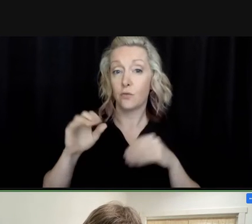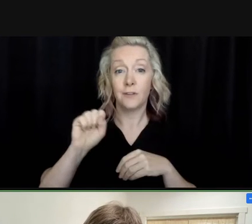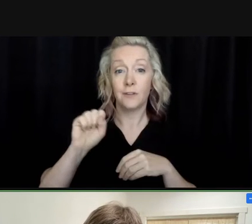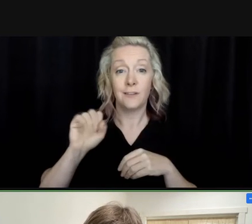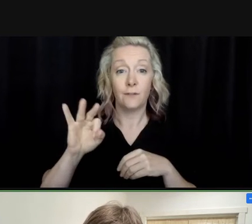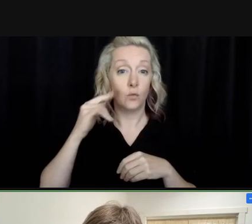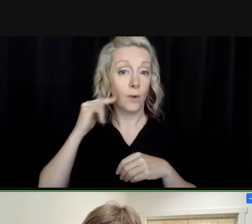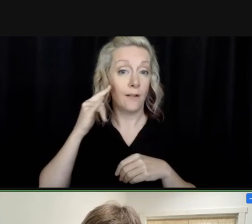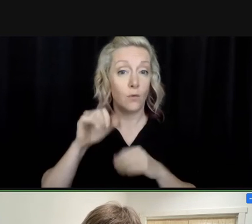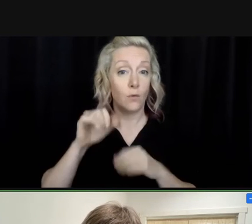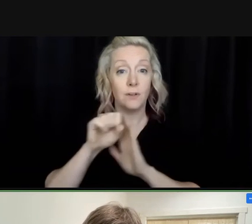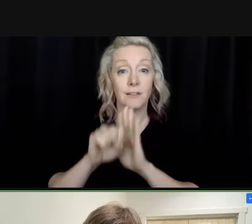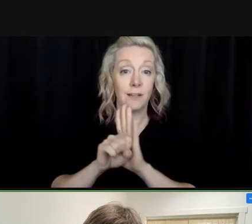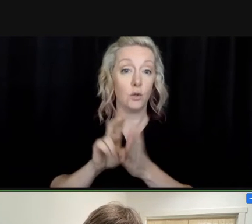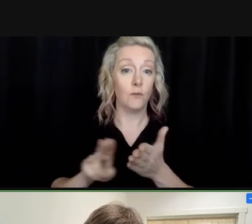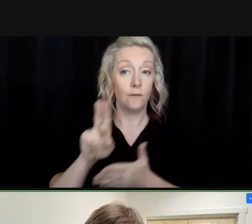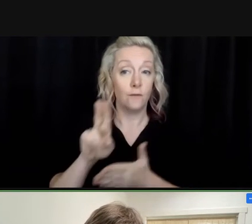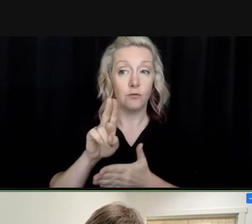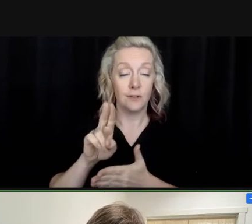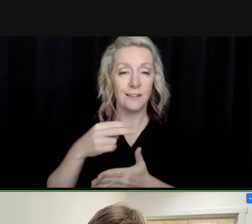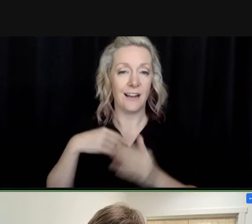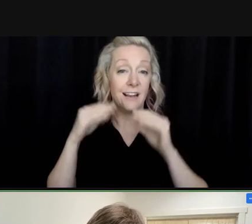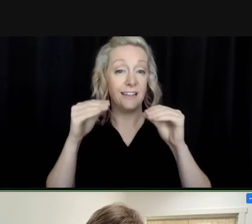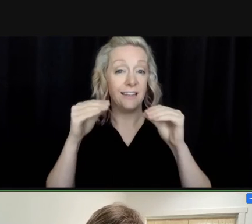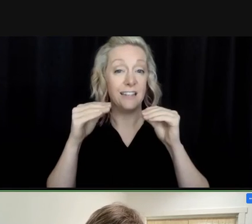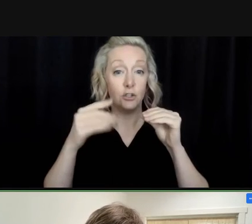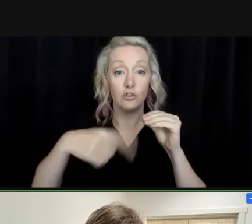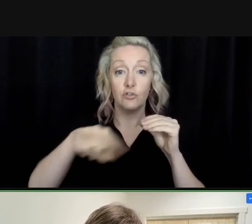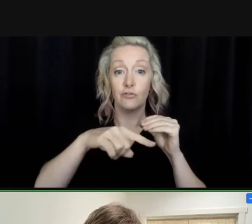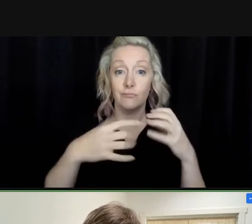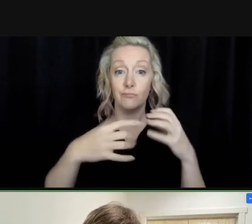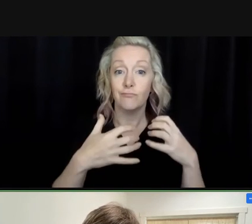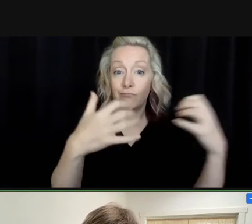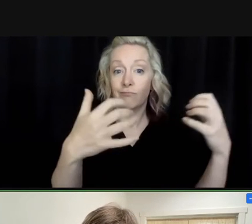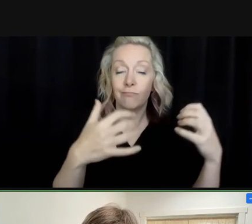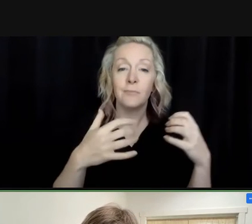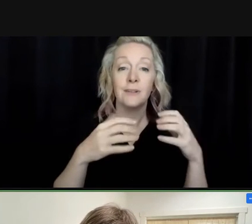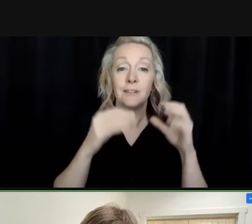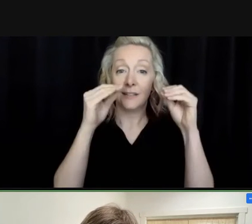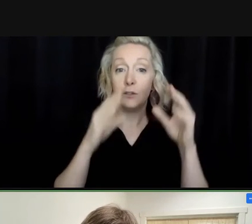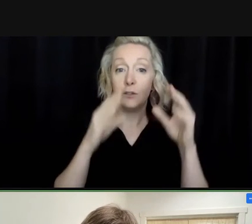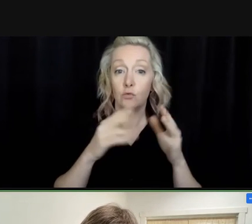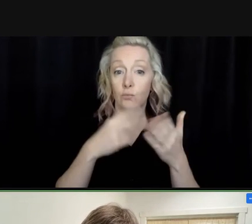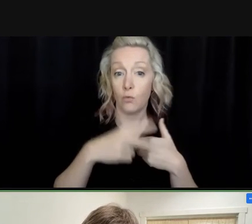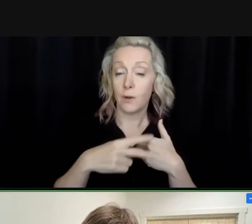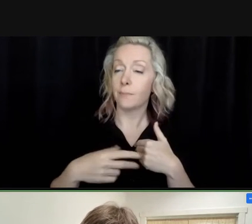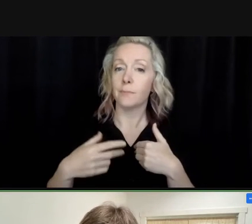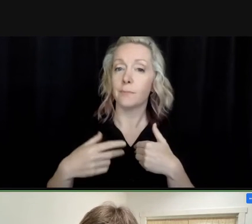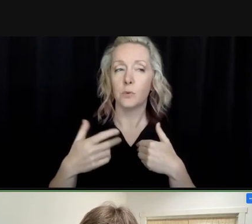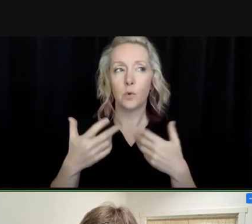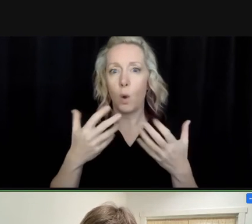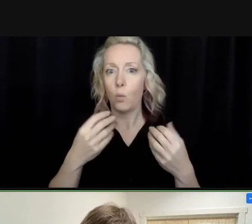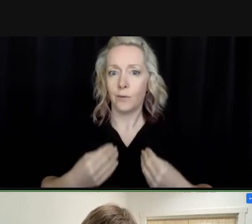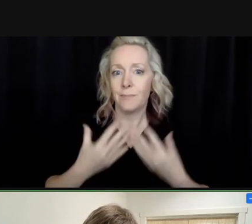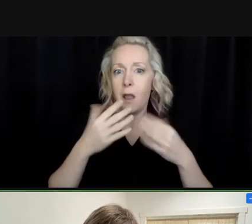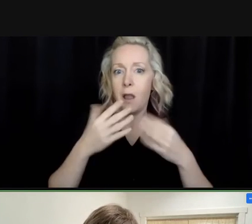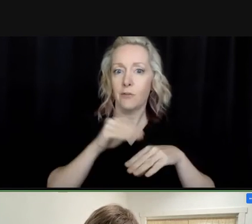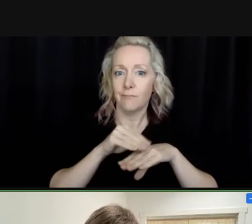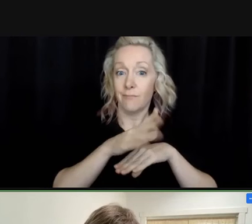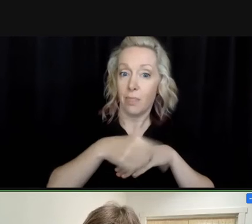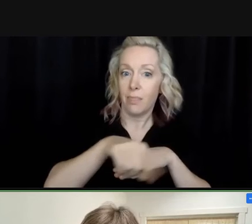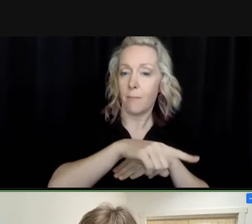have the opportunity to teach in some of the teacher credential programs. So I was having the students kind of talk